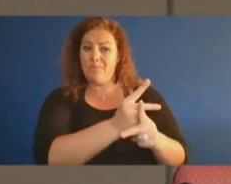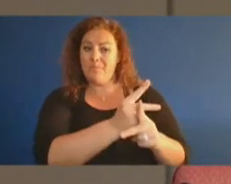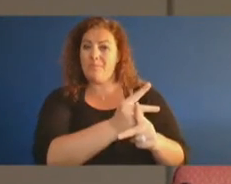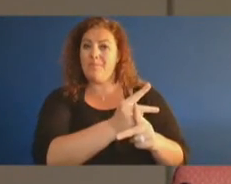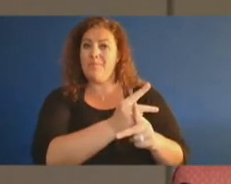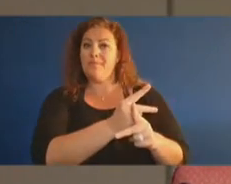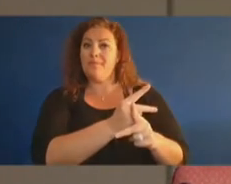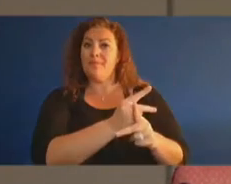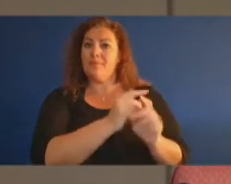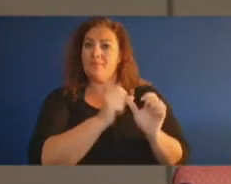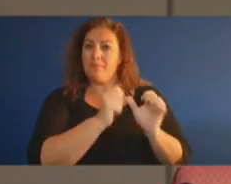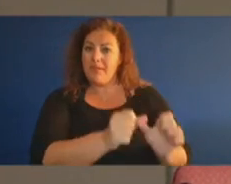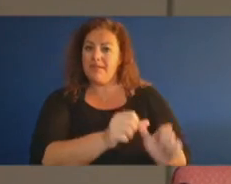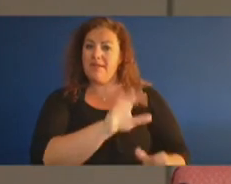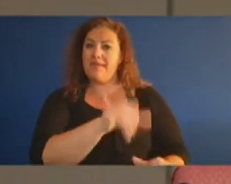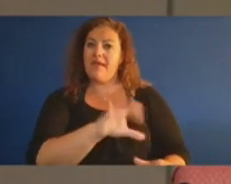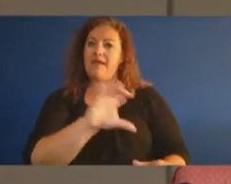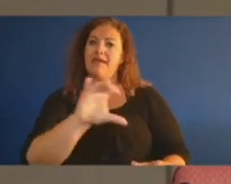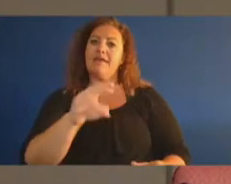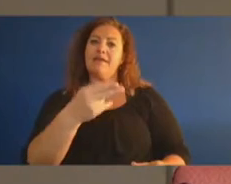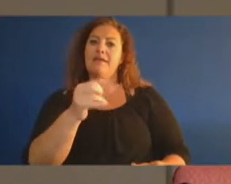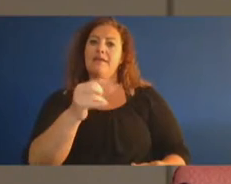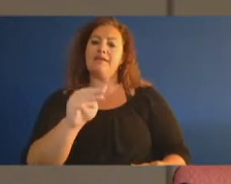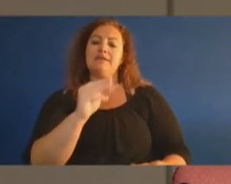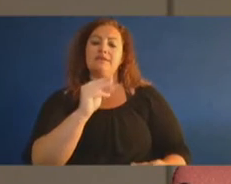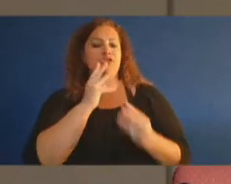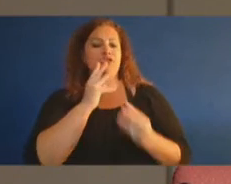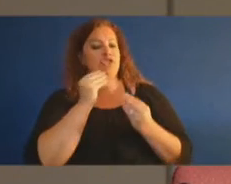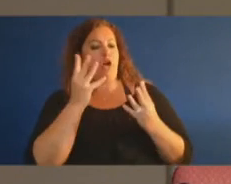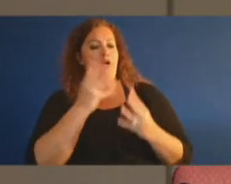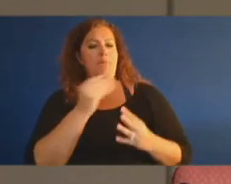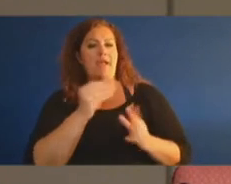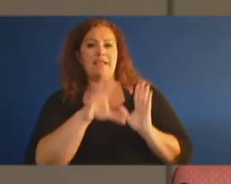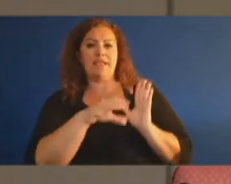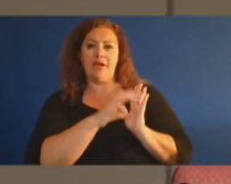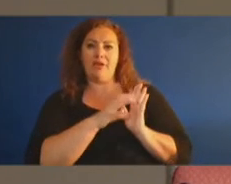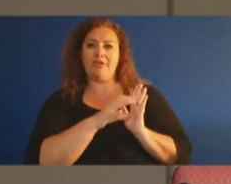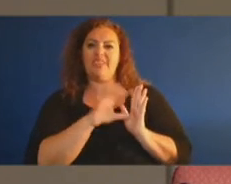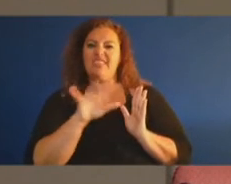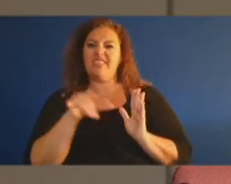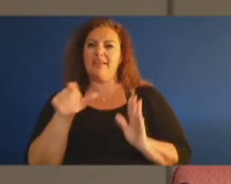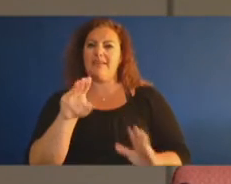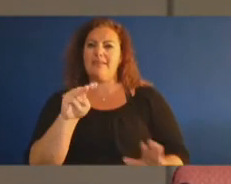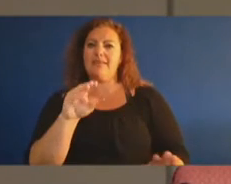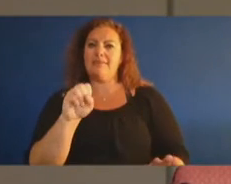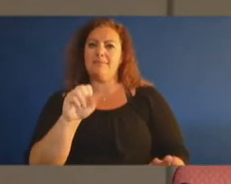charm and the character of the neighborhood that Miss Anderson alluded to earlier